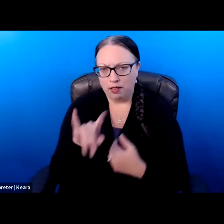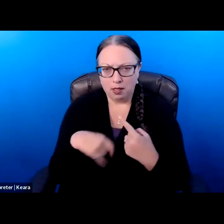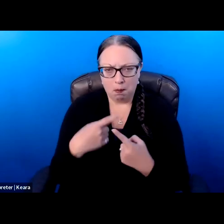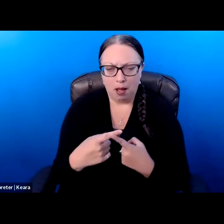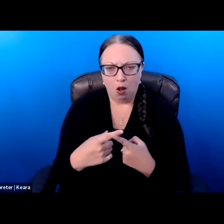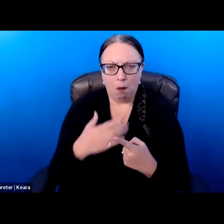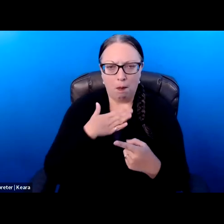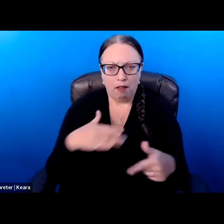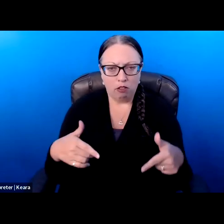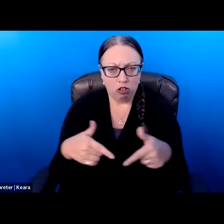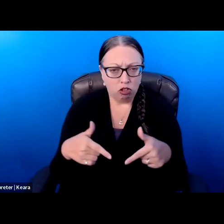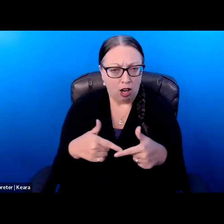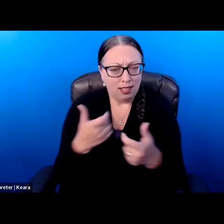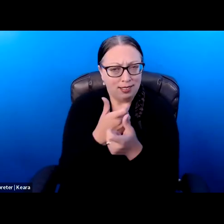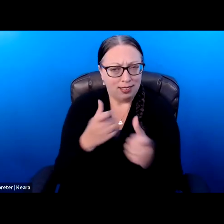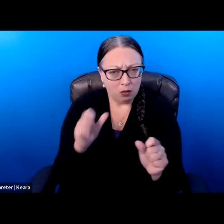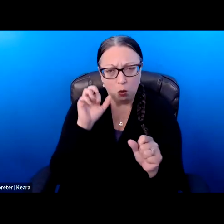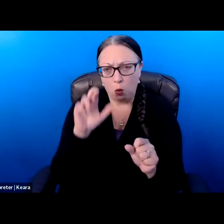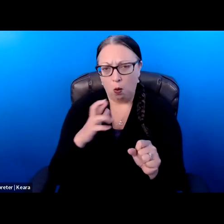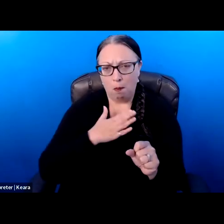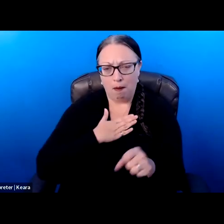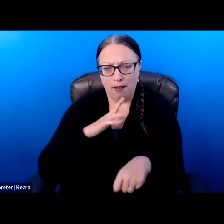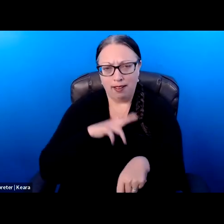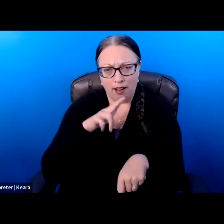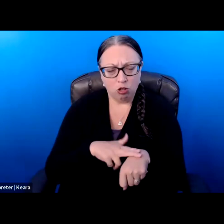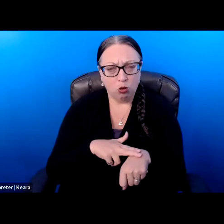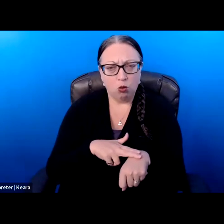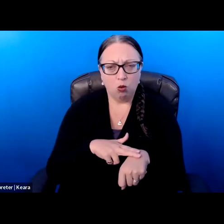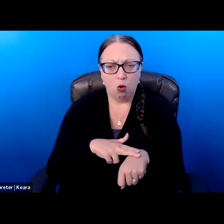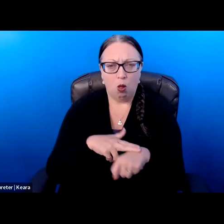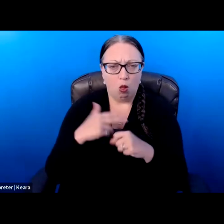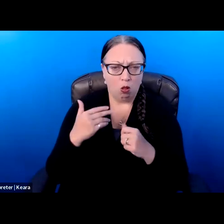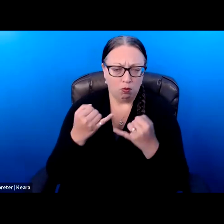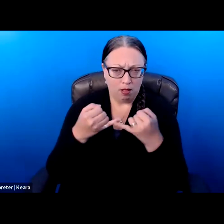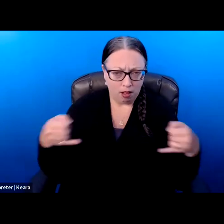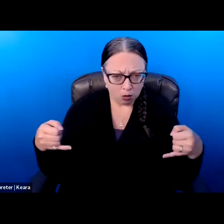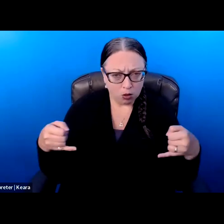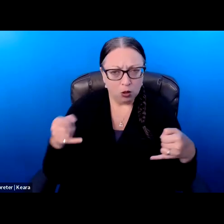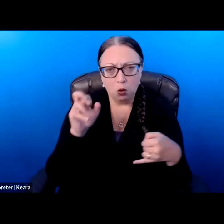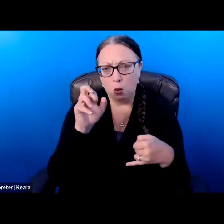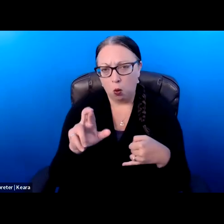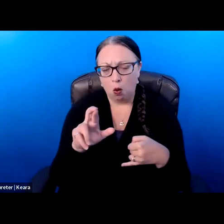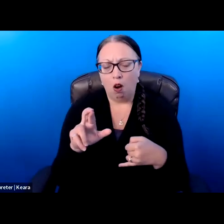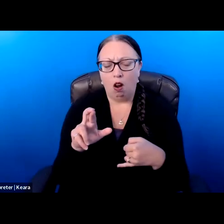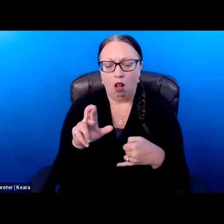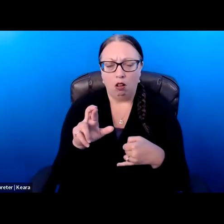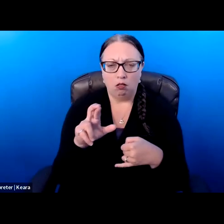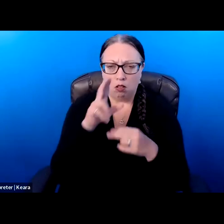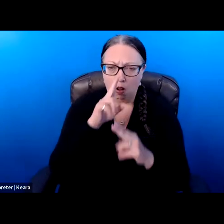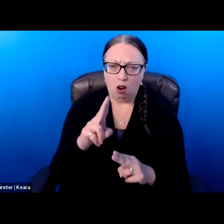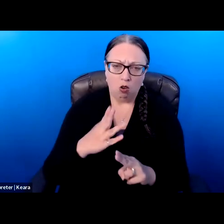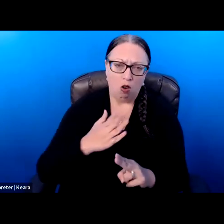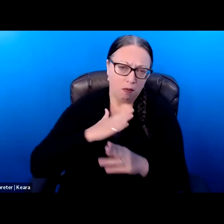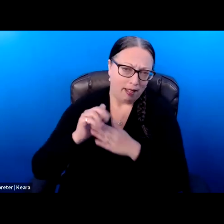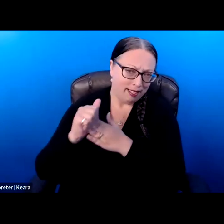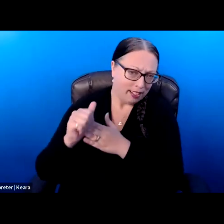my vagina, or the sanctity of my national boundaries, or the sanctity of my leaders, or the